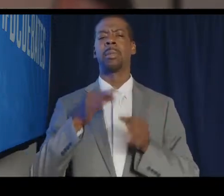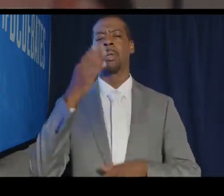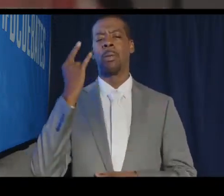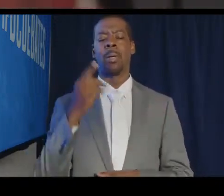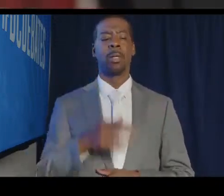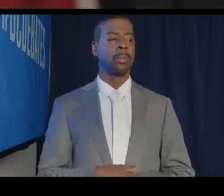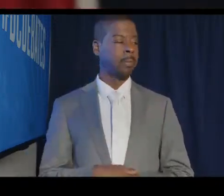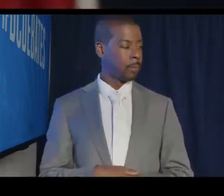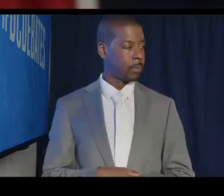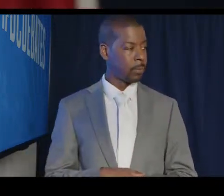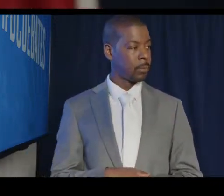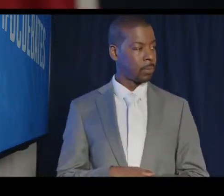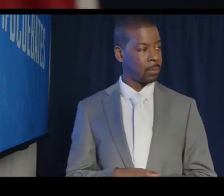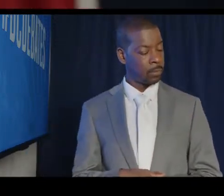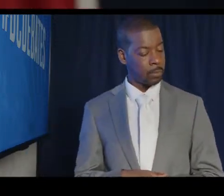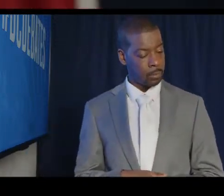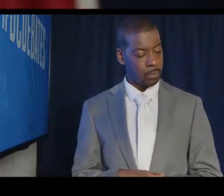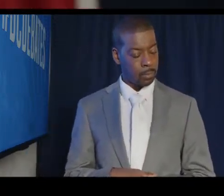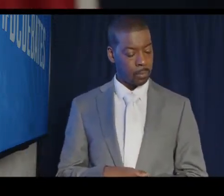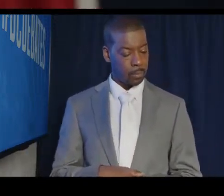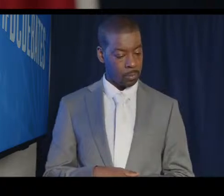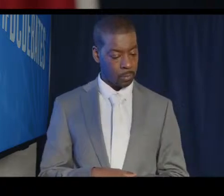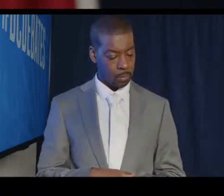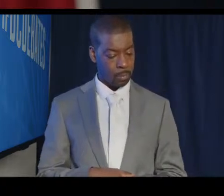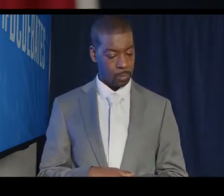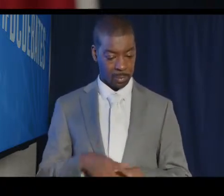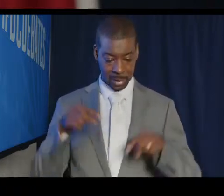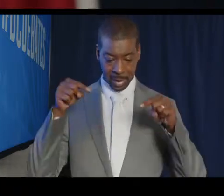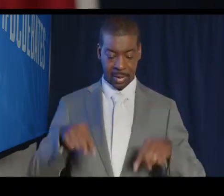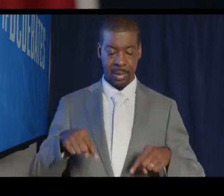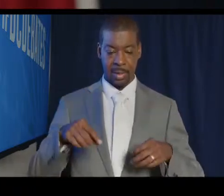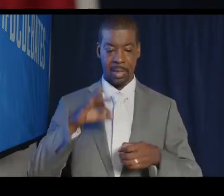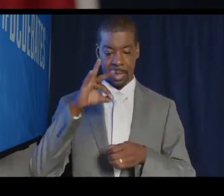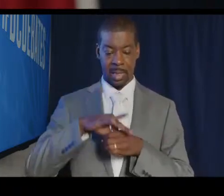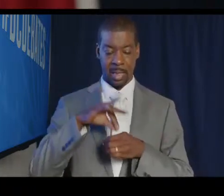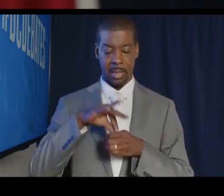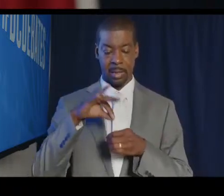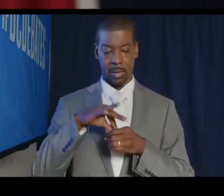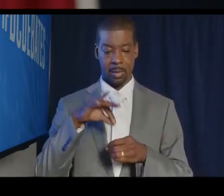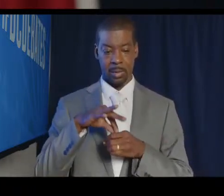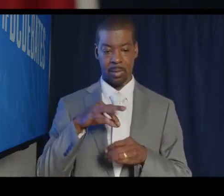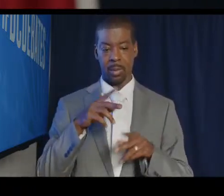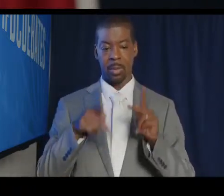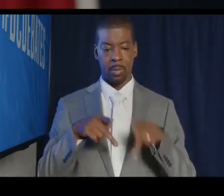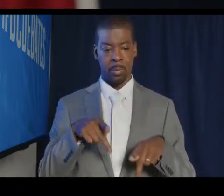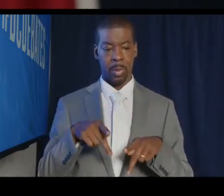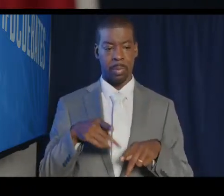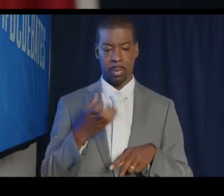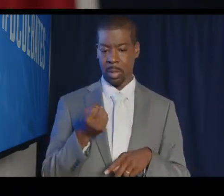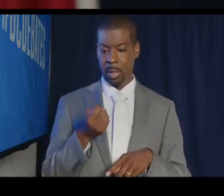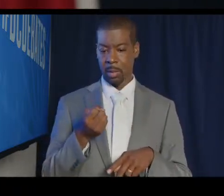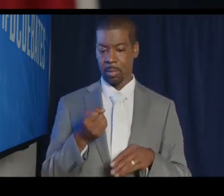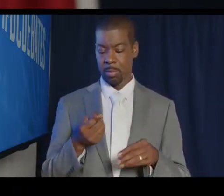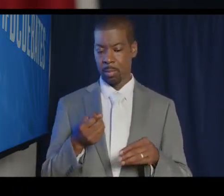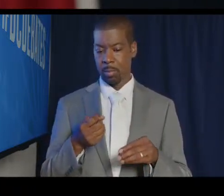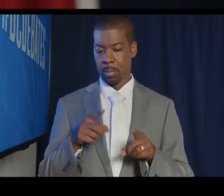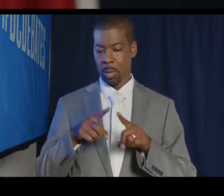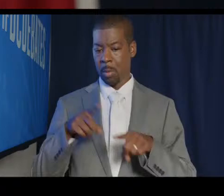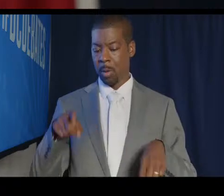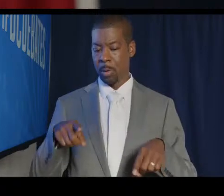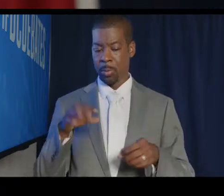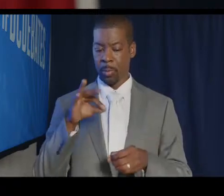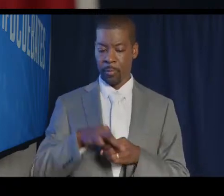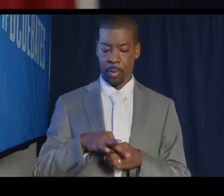Yeah, so in the at-large race, in this election, in the general election, people get multiple votes. And